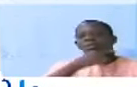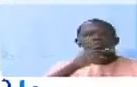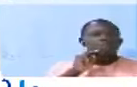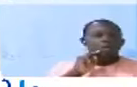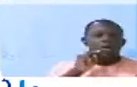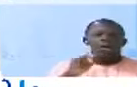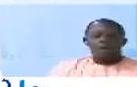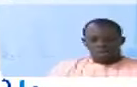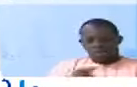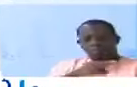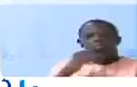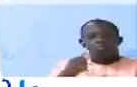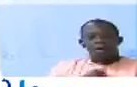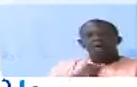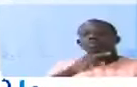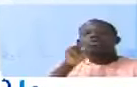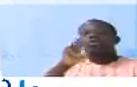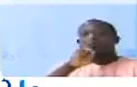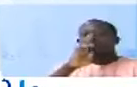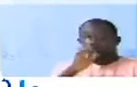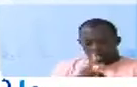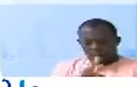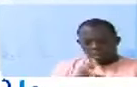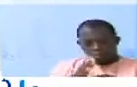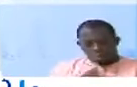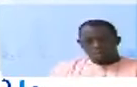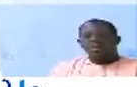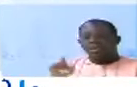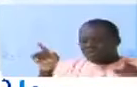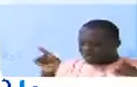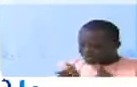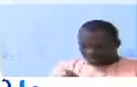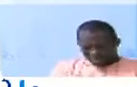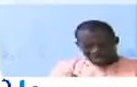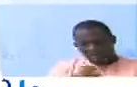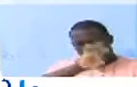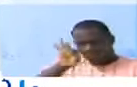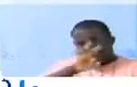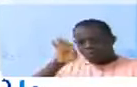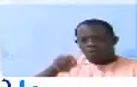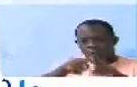My biological mother is from the same family with his biological